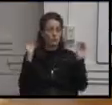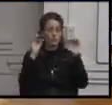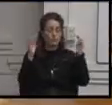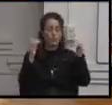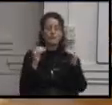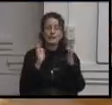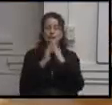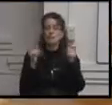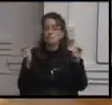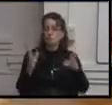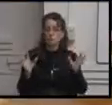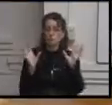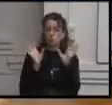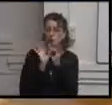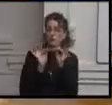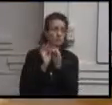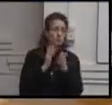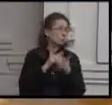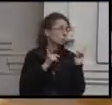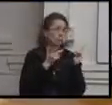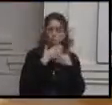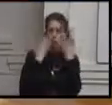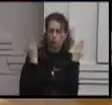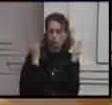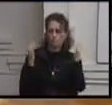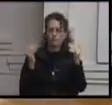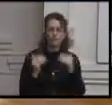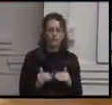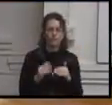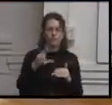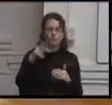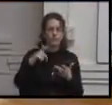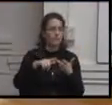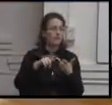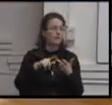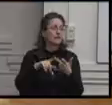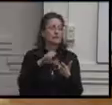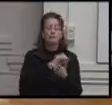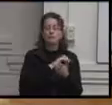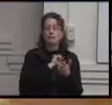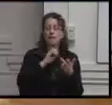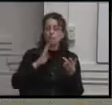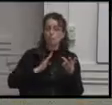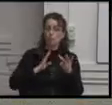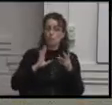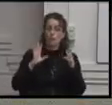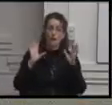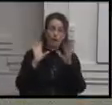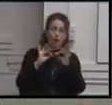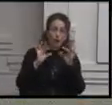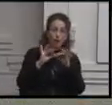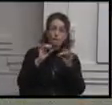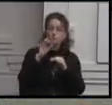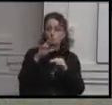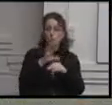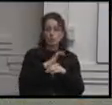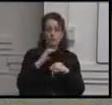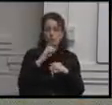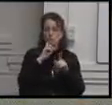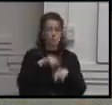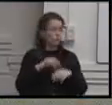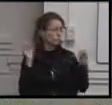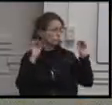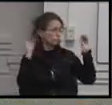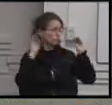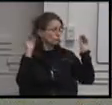No comments at the moment. Next matter on the agenda is select board comments and committee reports. Anybody on the select board? I got nothing.